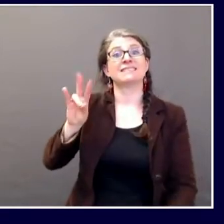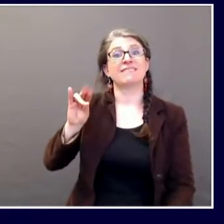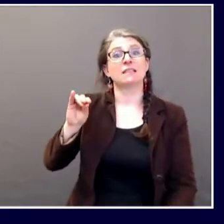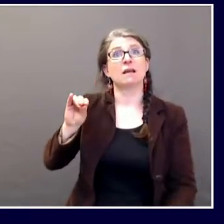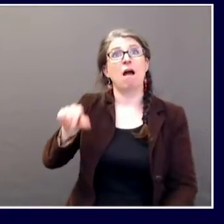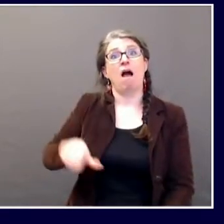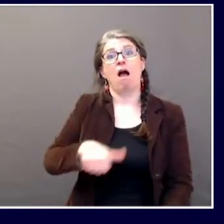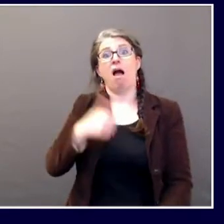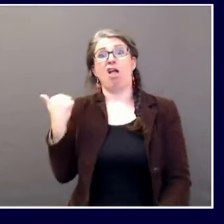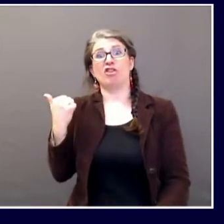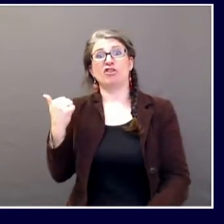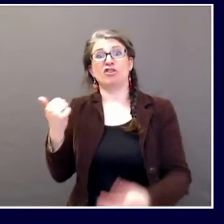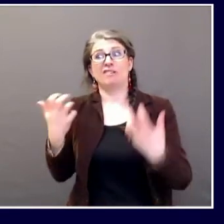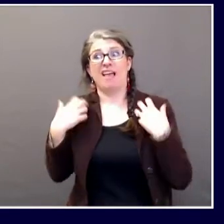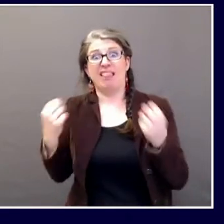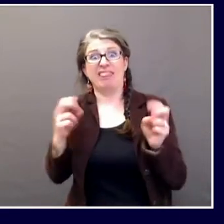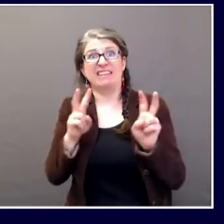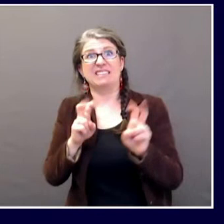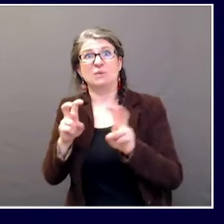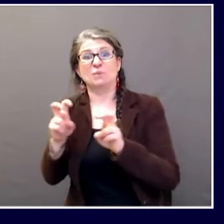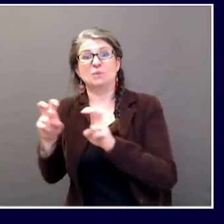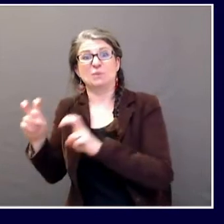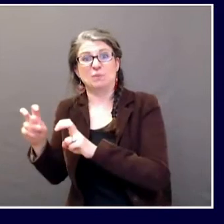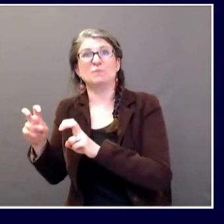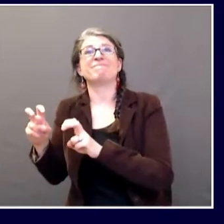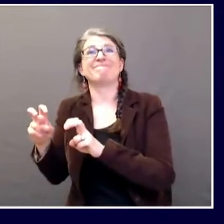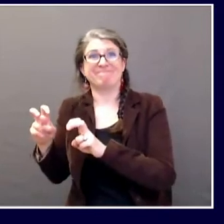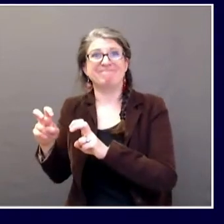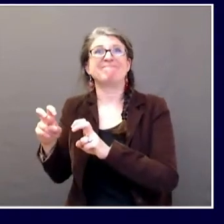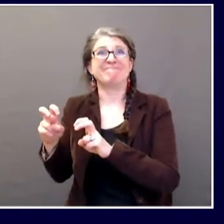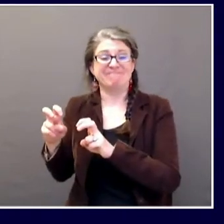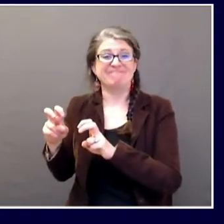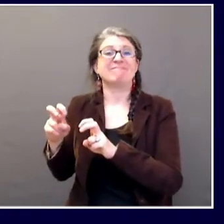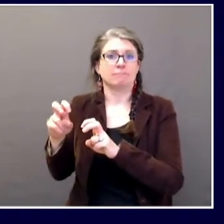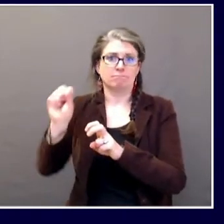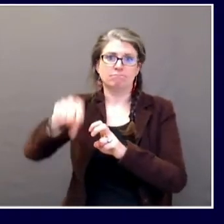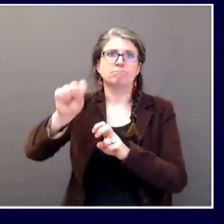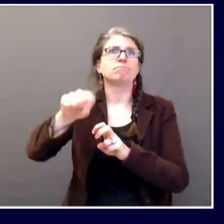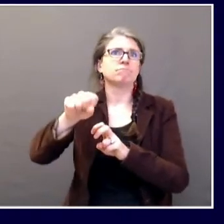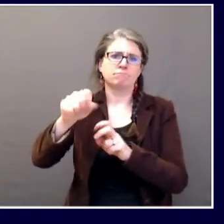at higher risk, and indeed some providers may be reaching out to those